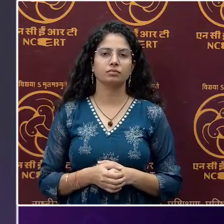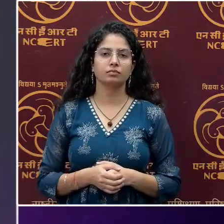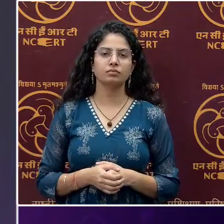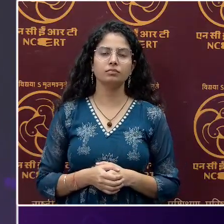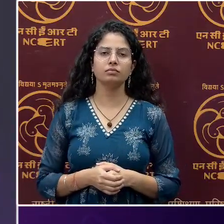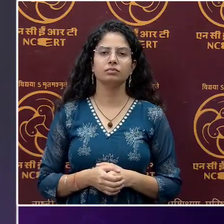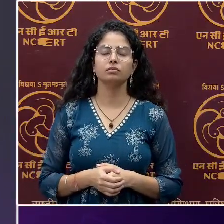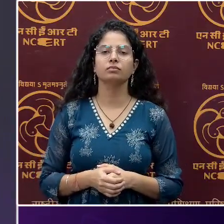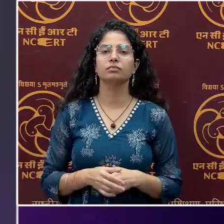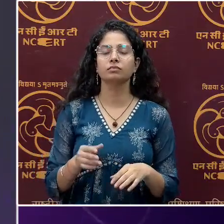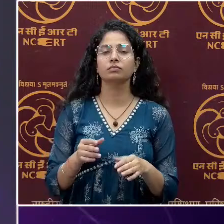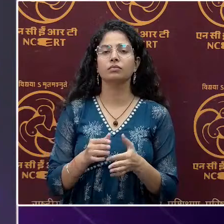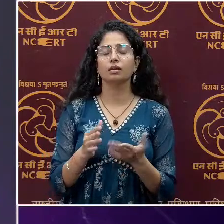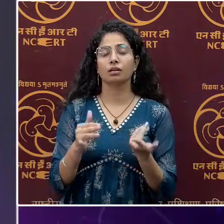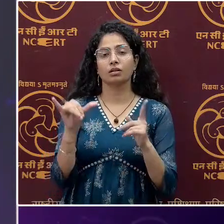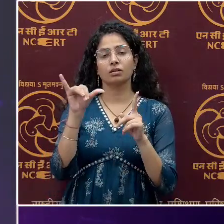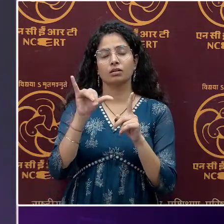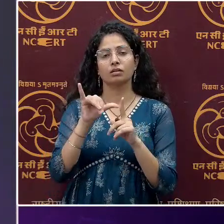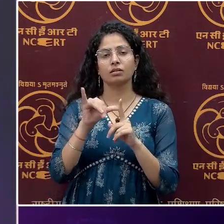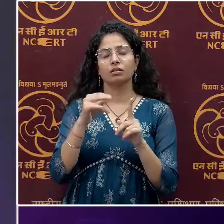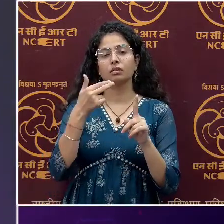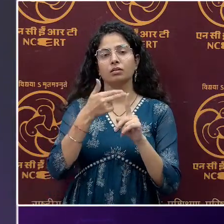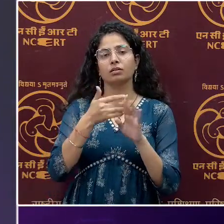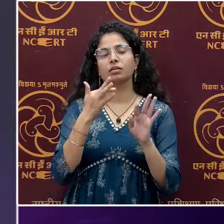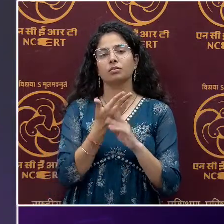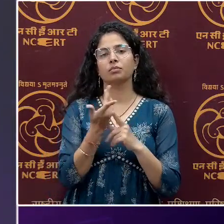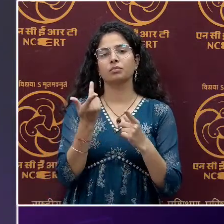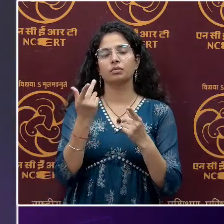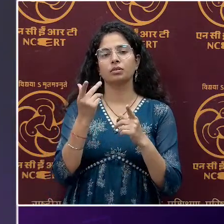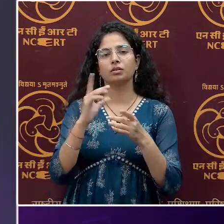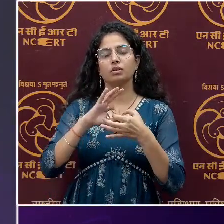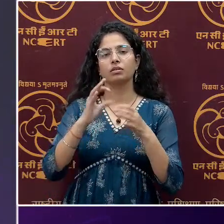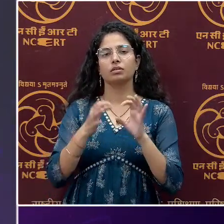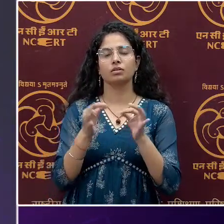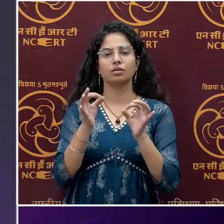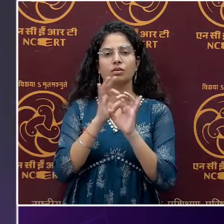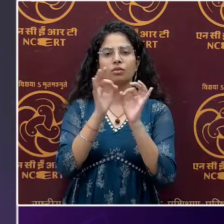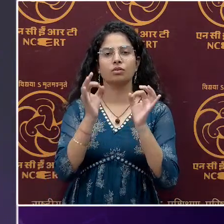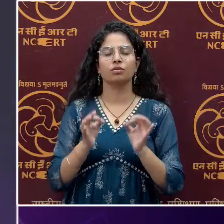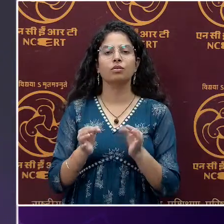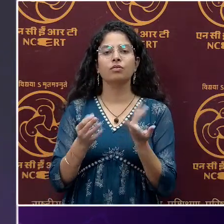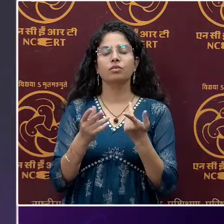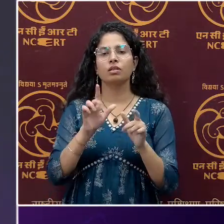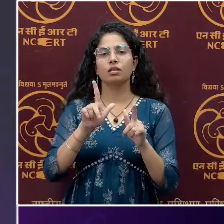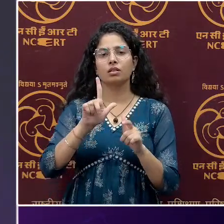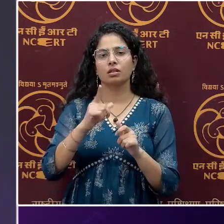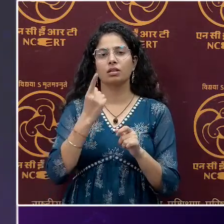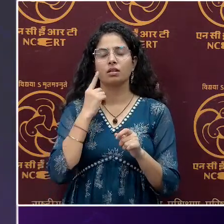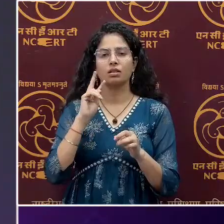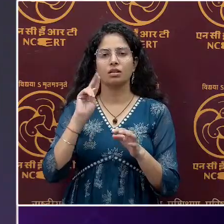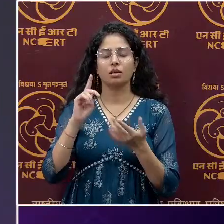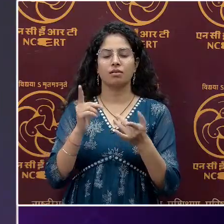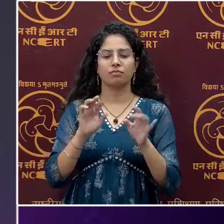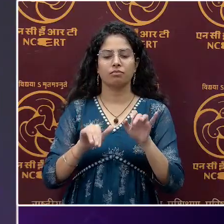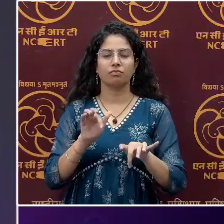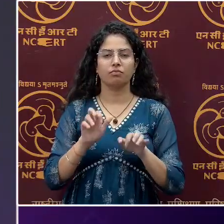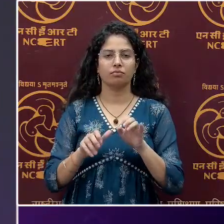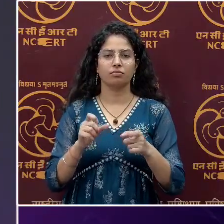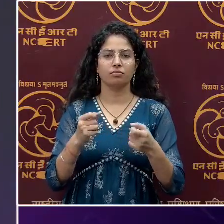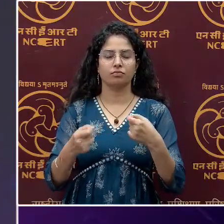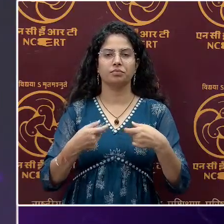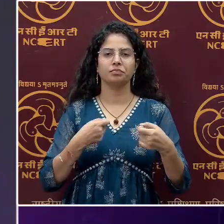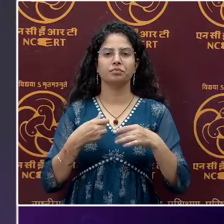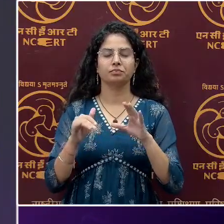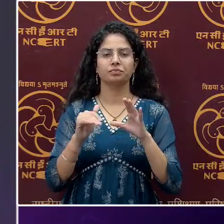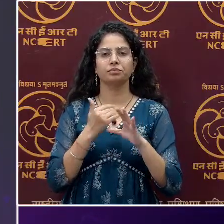dth.class8@ciet.nic.in, and on our YouTube handle NCERT Official, you can always go to the live chat box, put in your questions, suggestions and